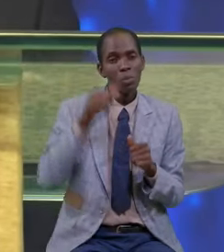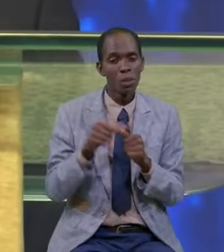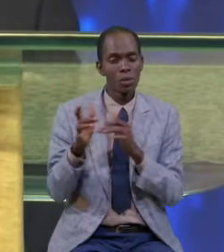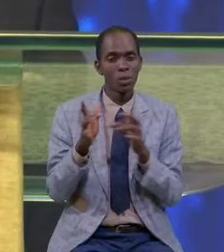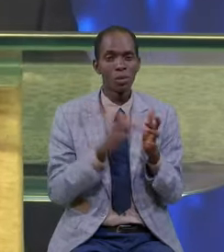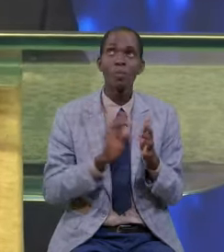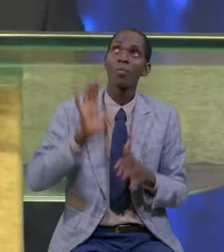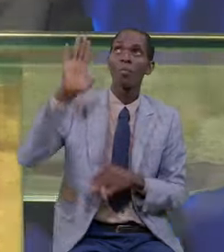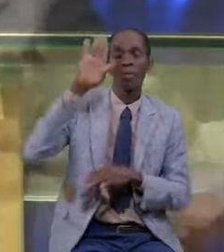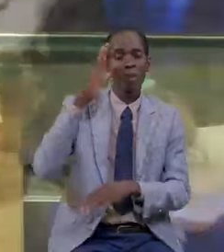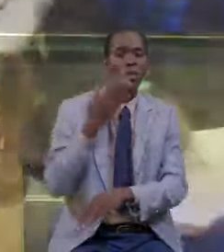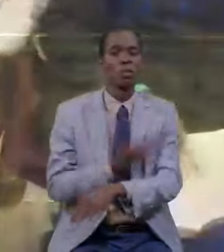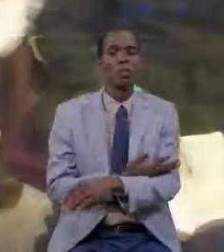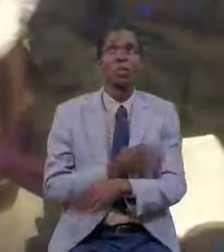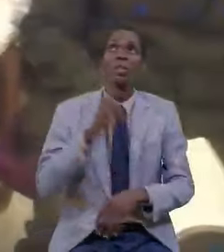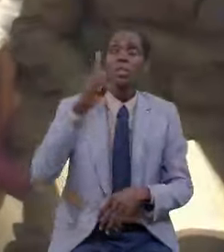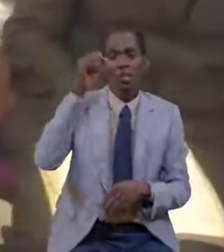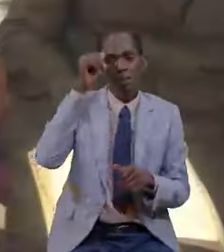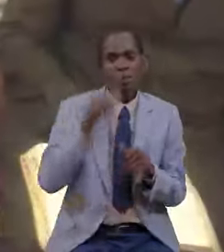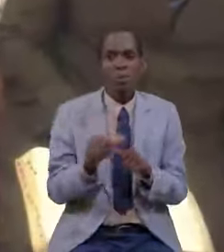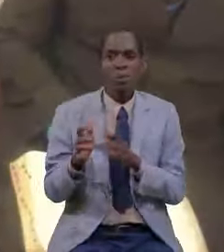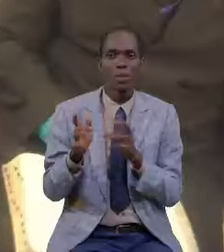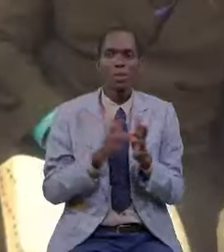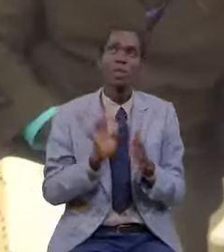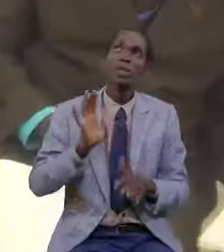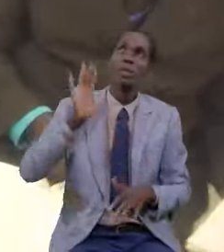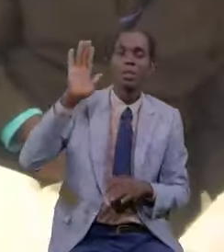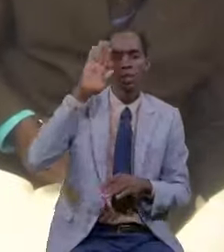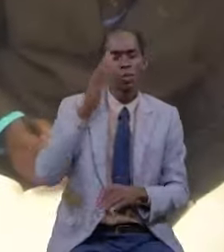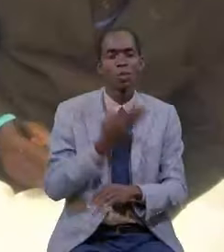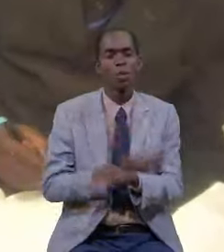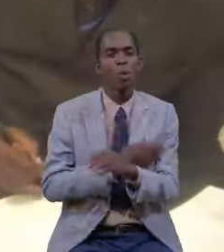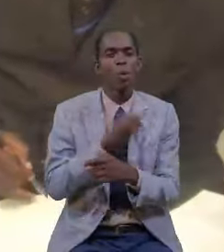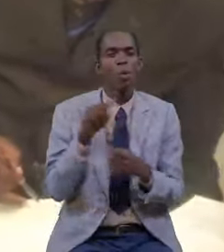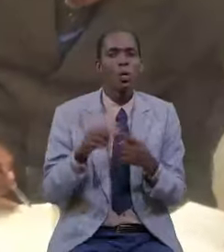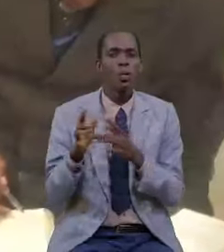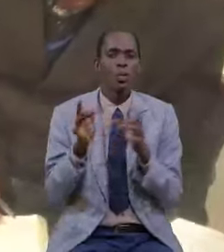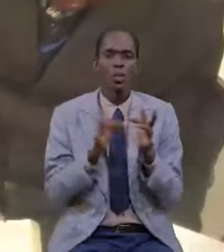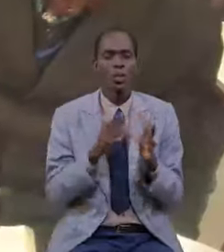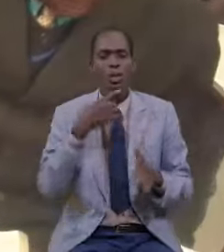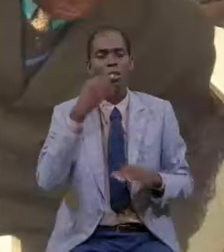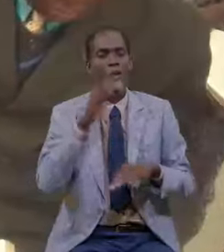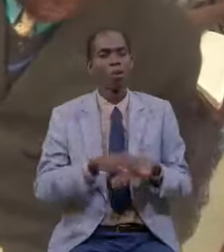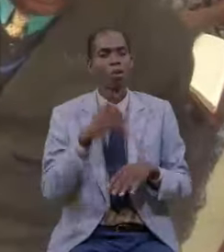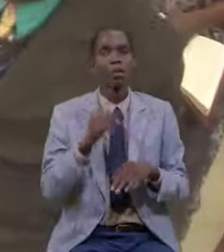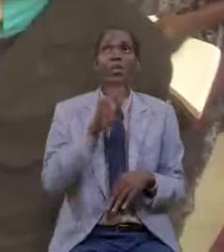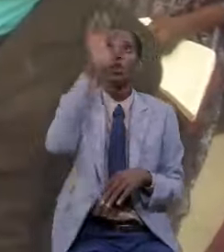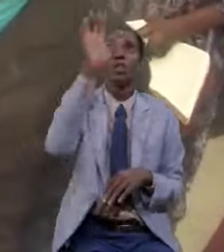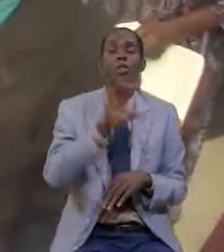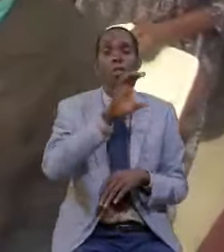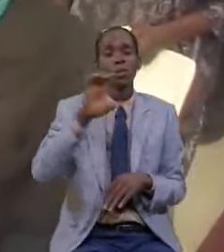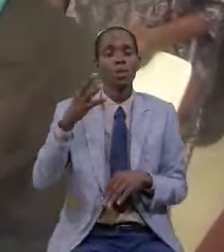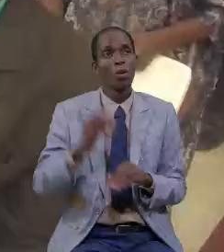I said, remember Jesus, his son. When Jesus said on the cross of Calvary, it is